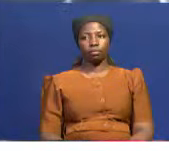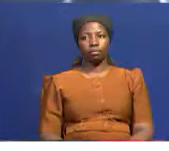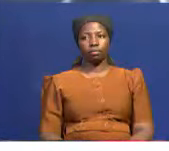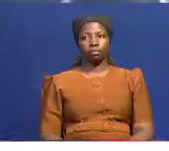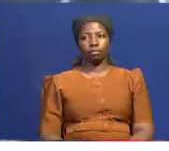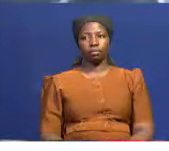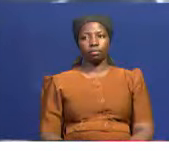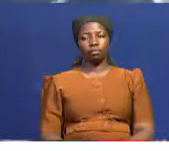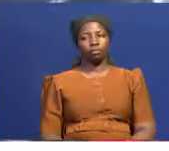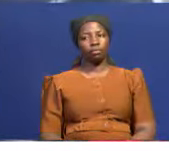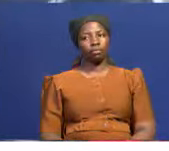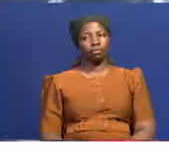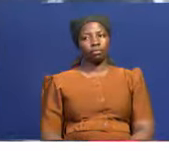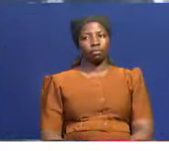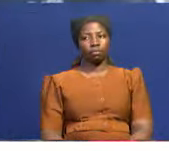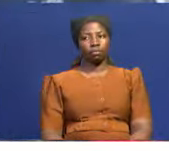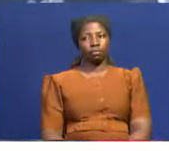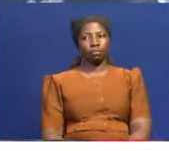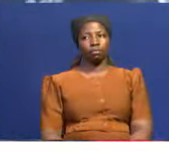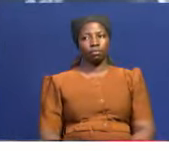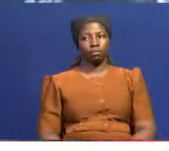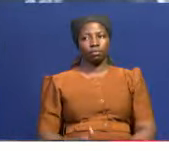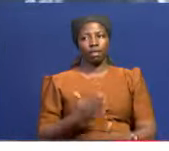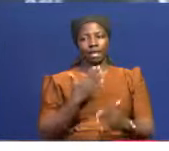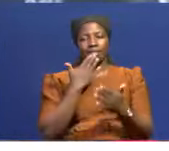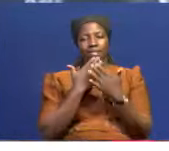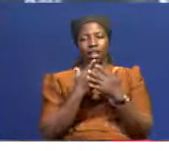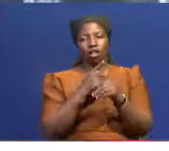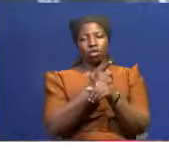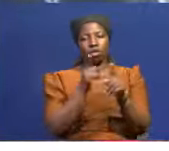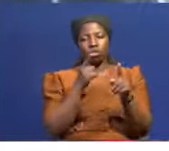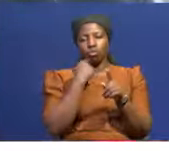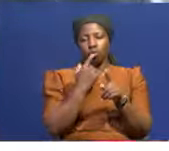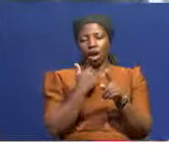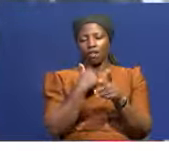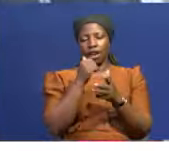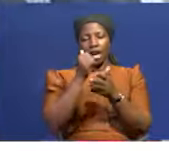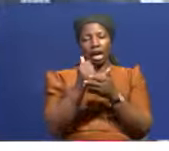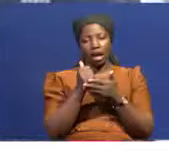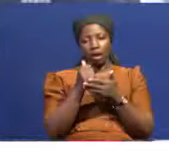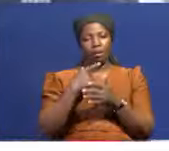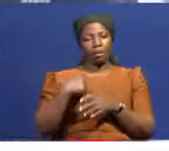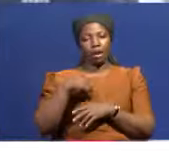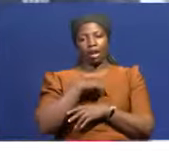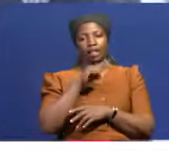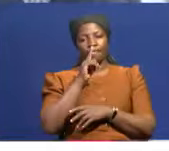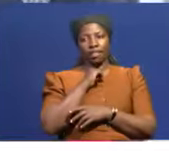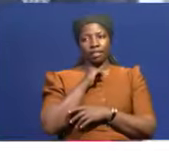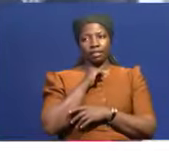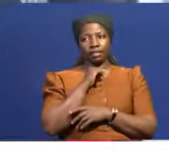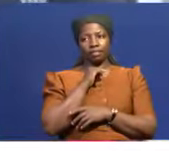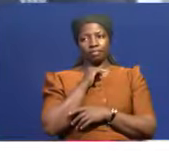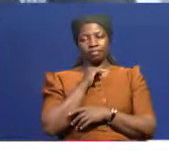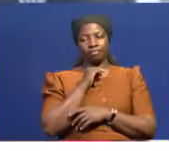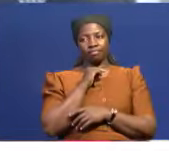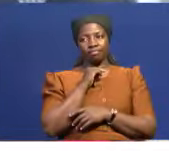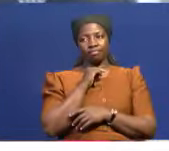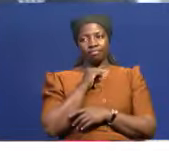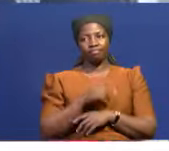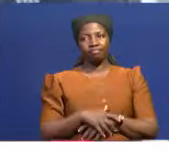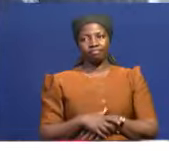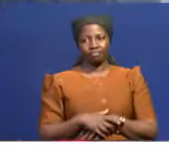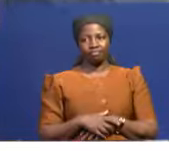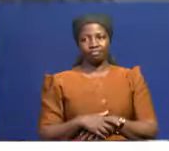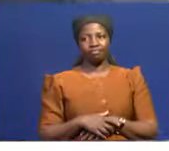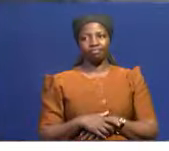Alhamdulillah, tunashukuru Mungu na wale wasaidizi wale wametusaidia wale tambuni. Tumeombea Mungu kutoka baka akara baka misho. Alhamdulillah,